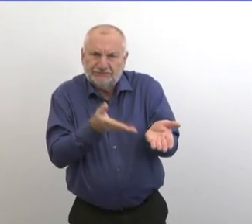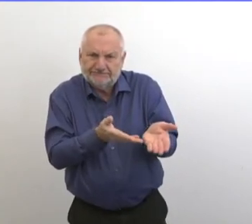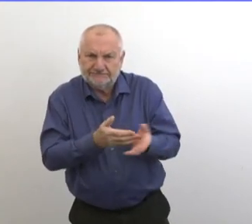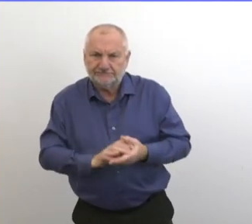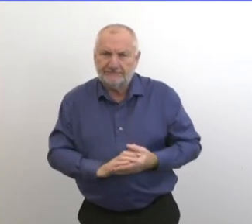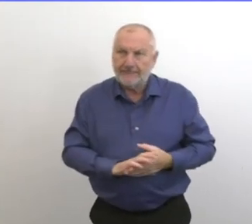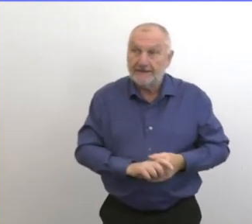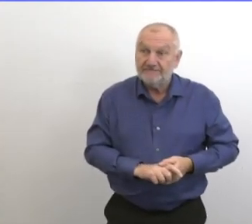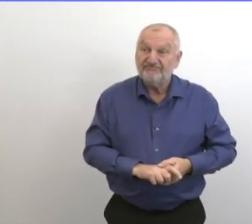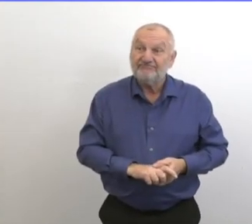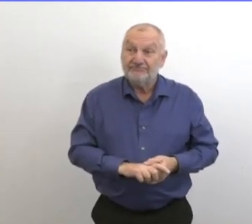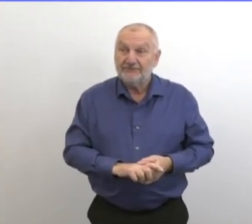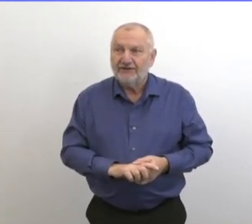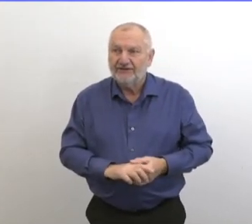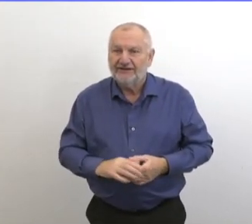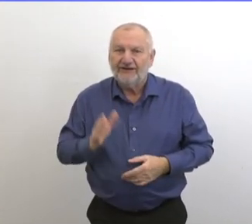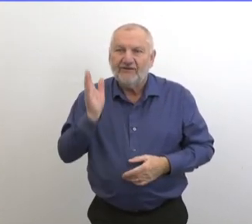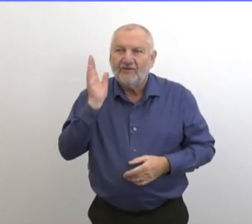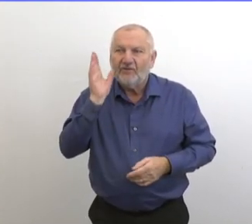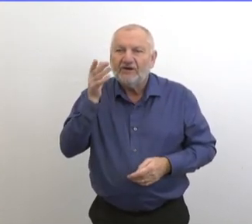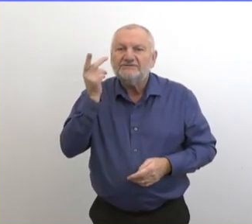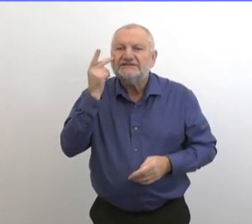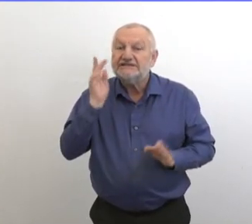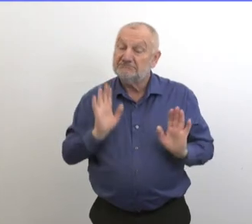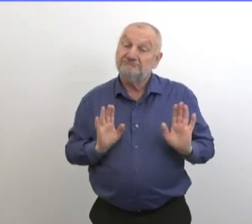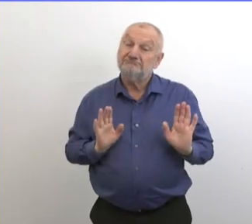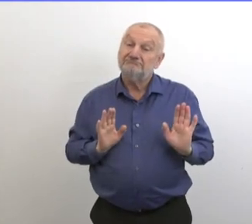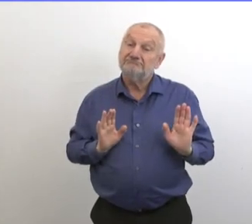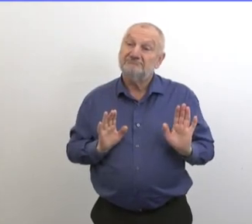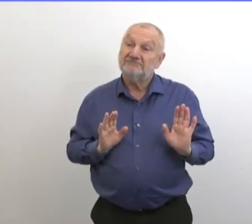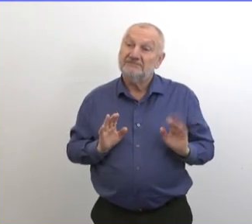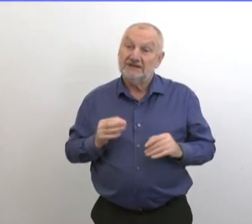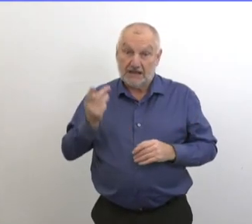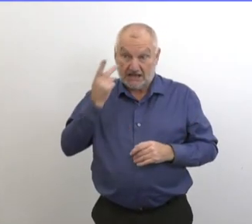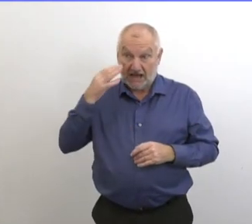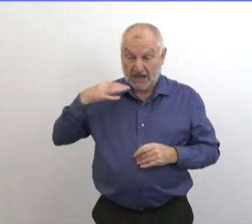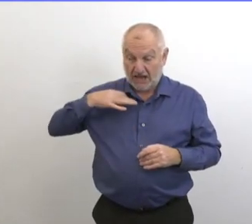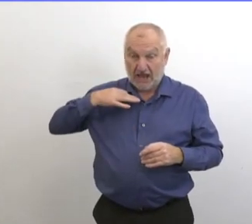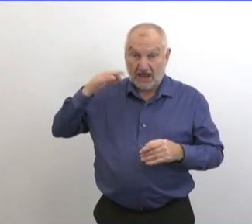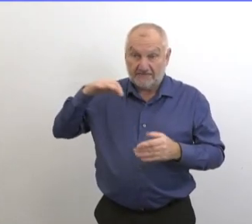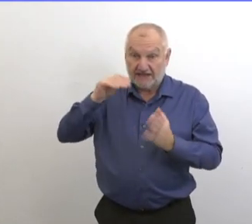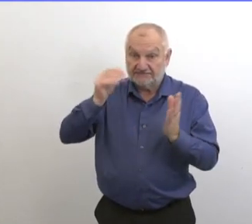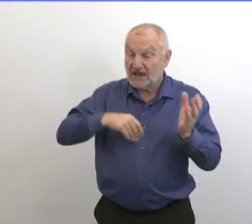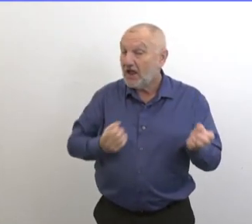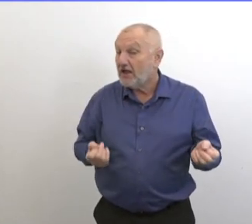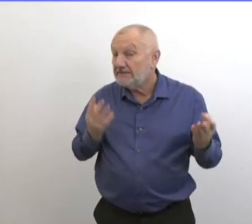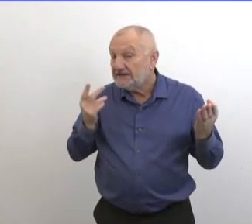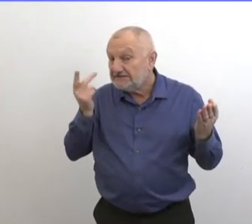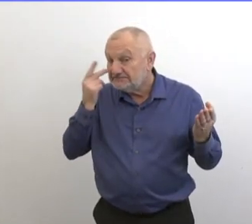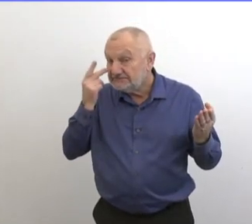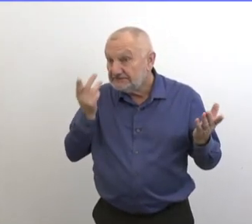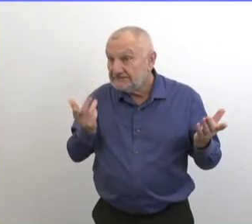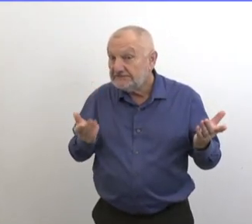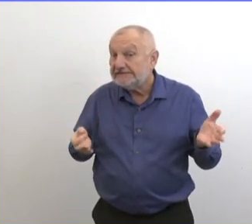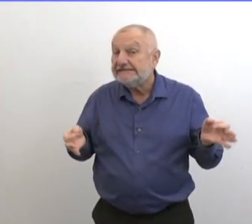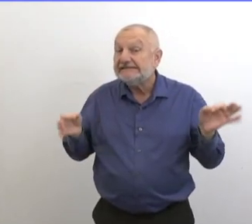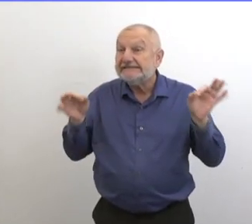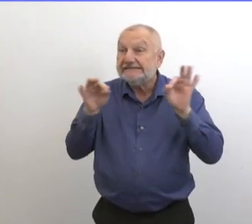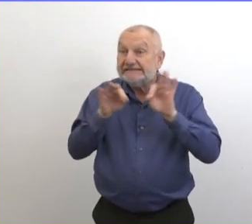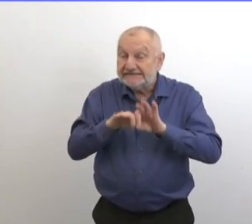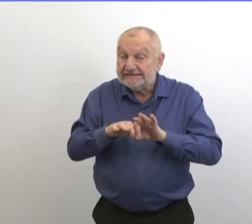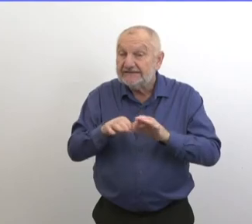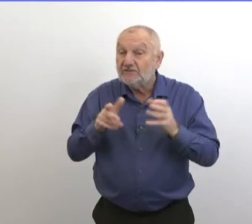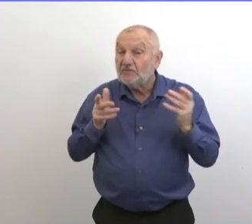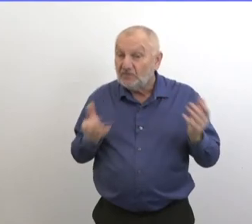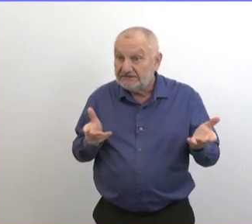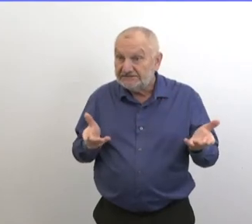week by week, and we'll see what is needed. I mean, the important thing here is that we want to ensure that that